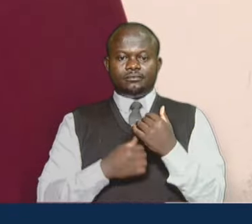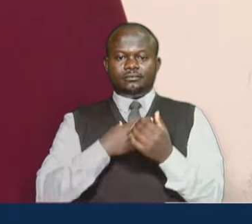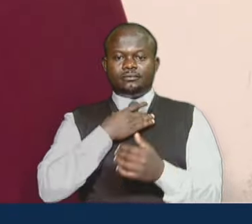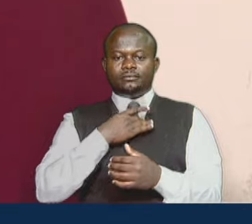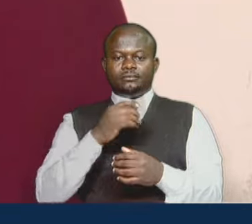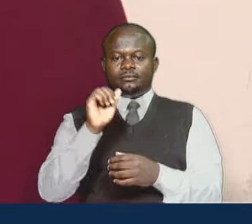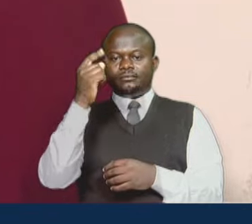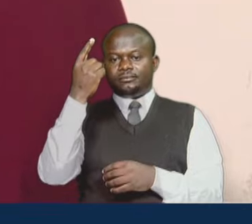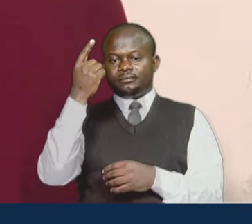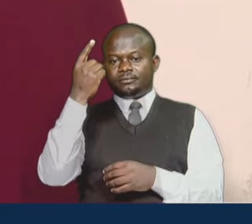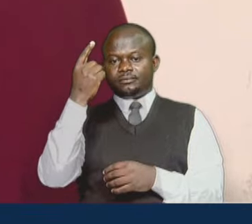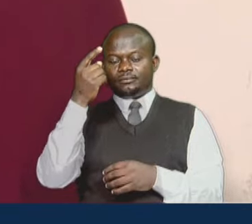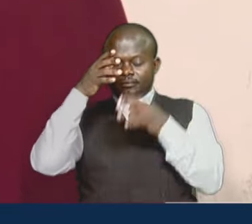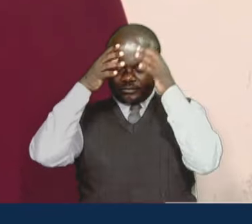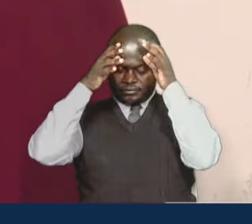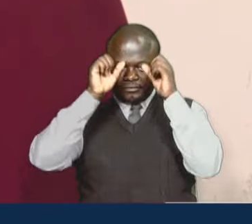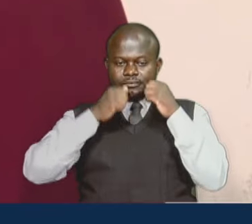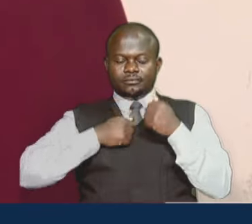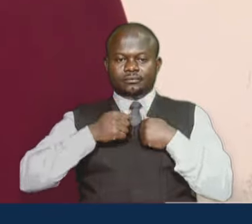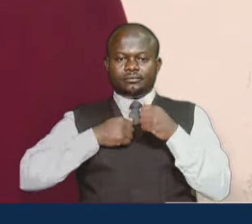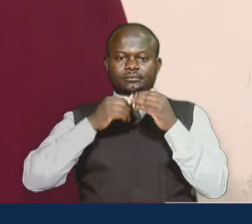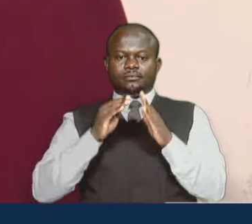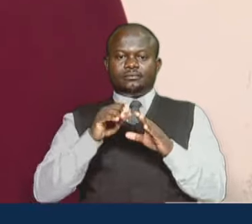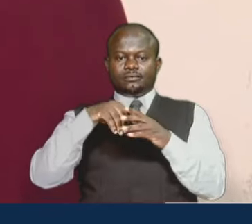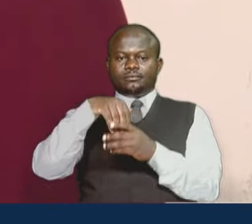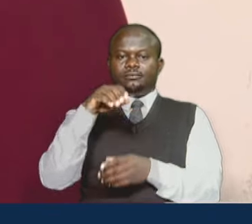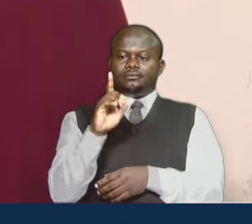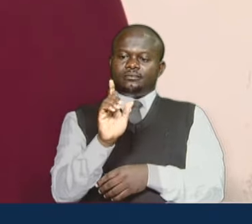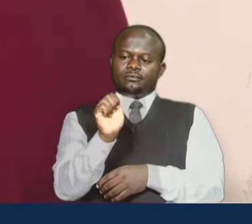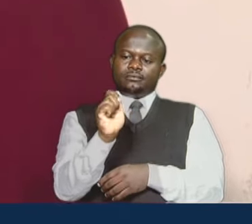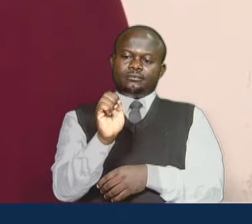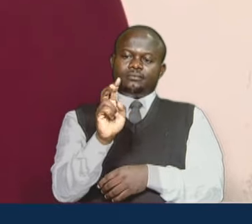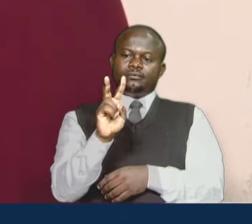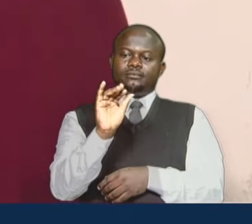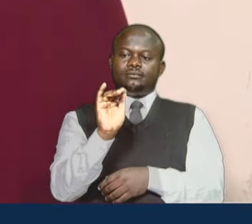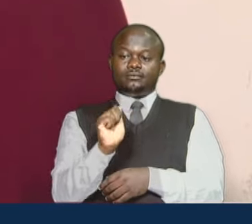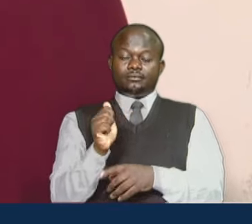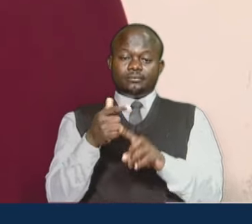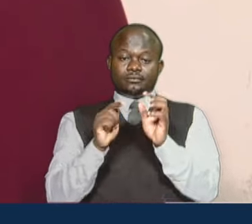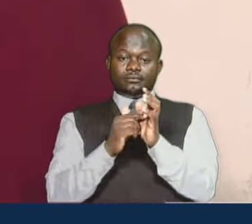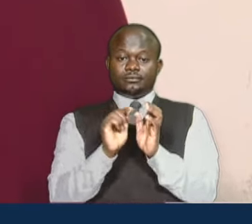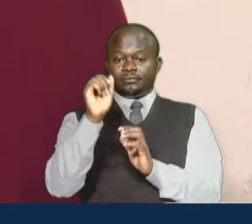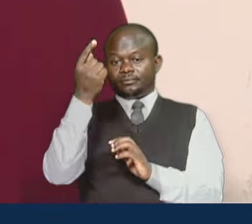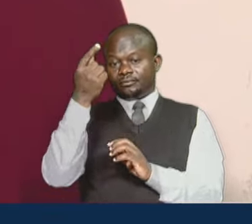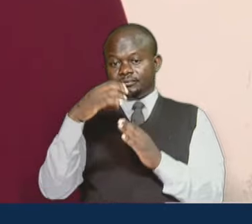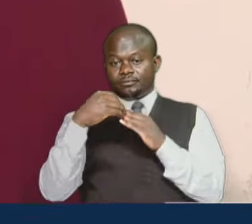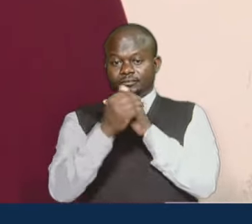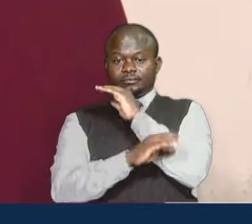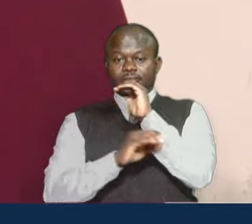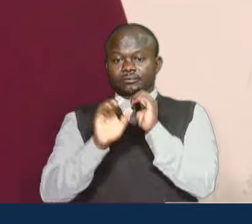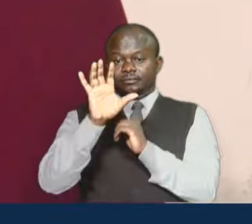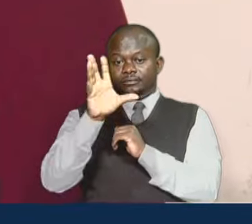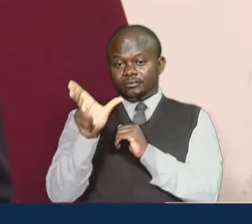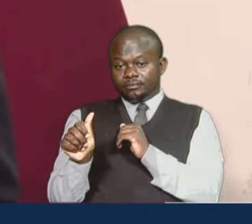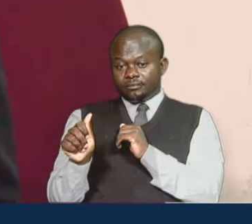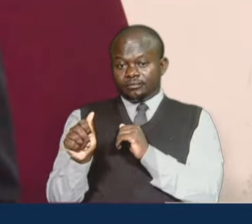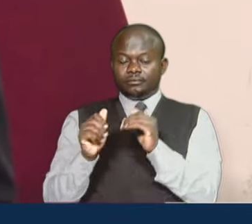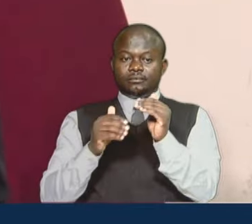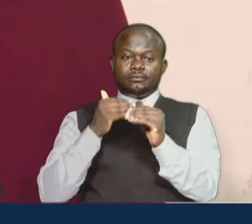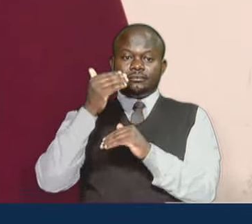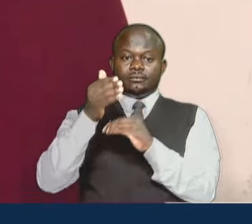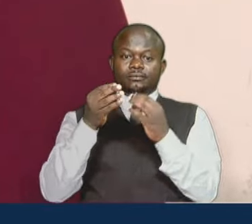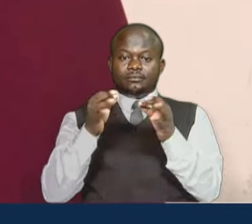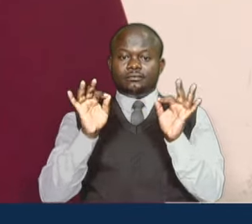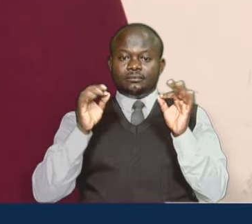rwa mbere rwa Perezida w'u Rwanda muri Latvia, narwo rwa mbere rw'umukuru w'igihugu cy'Afrika nyuma